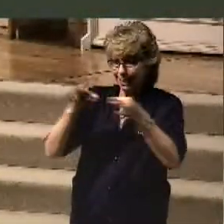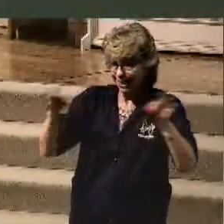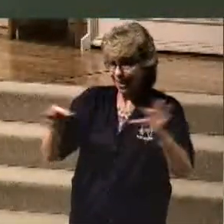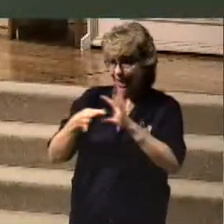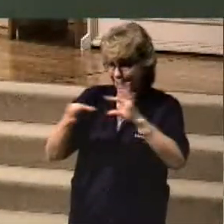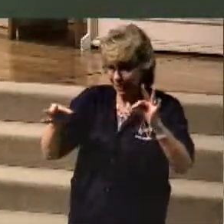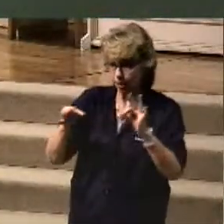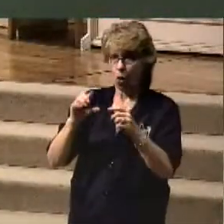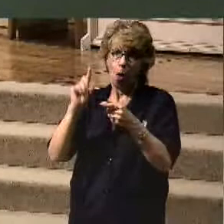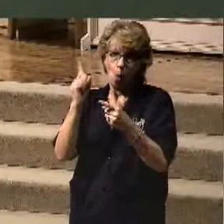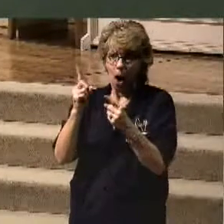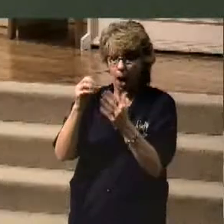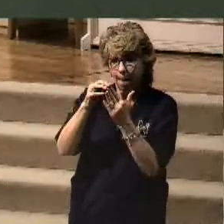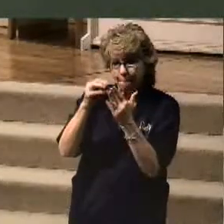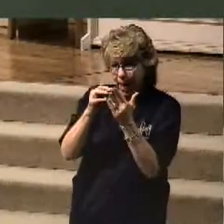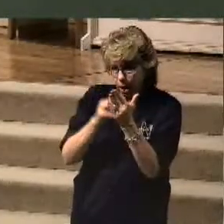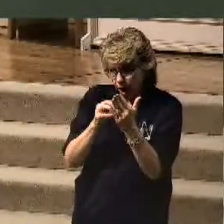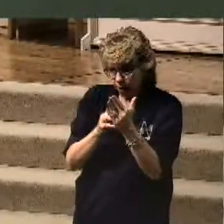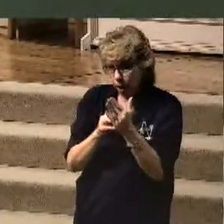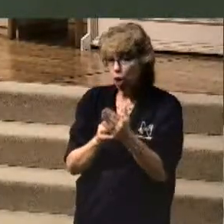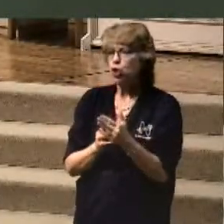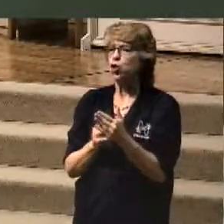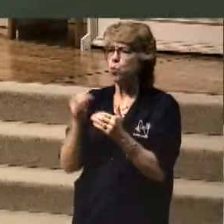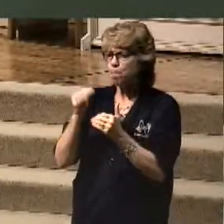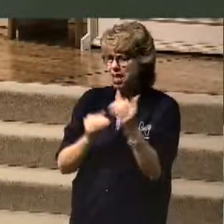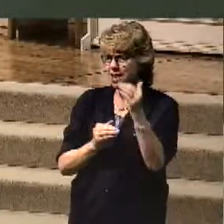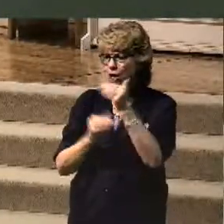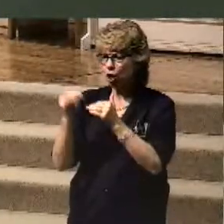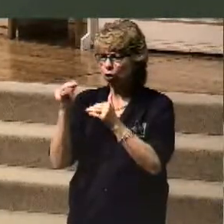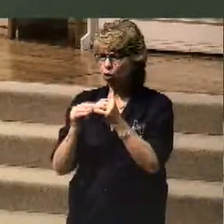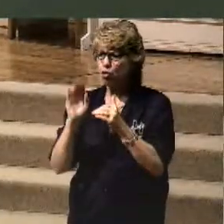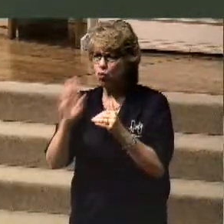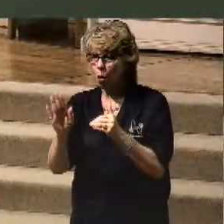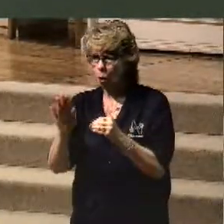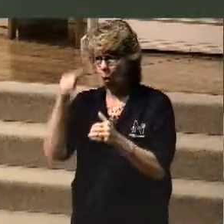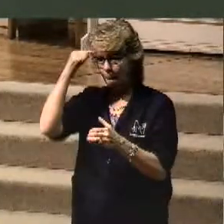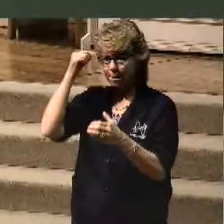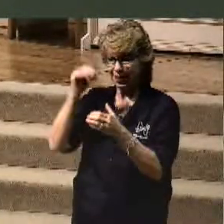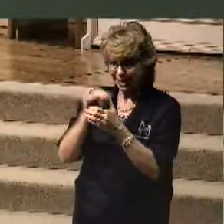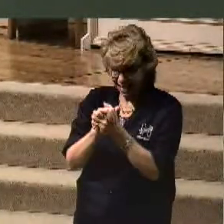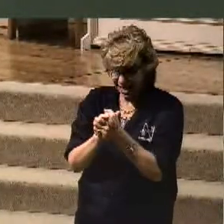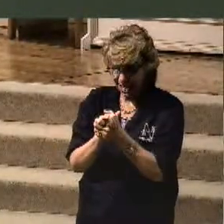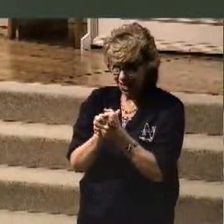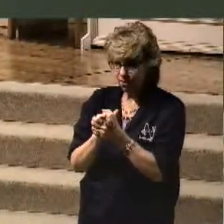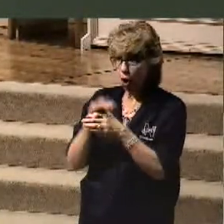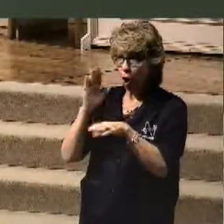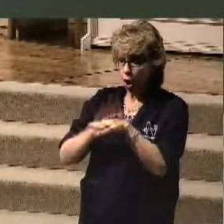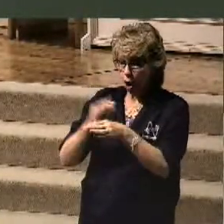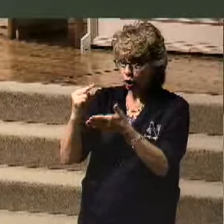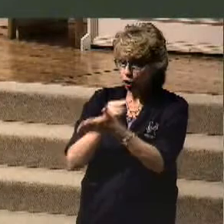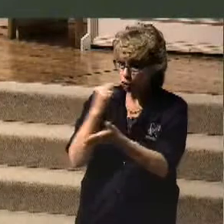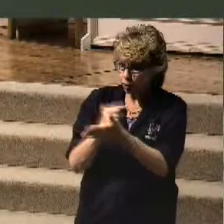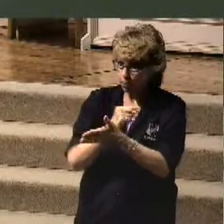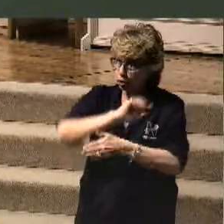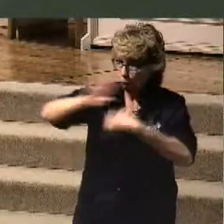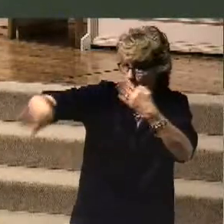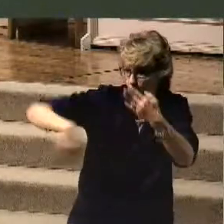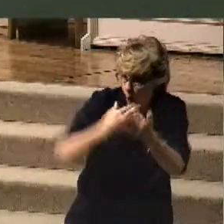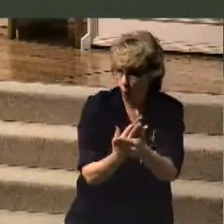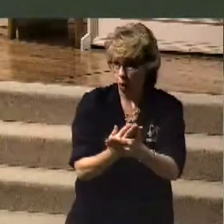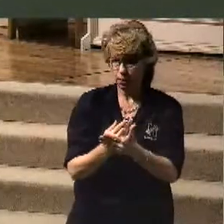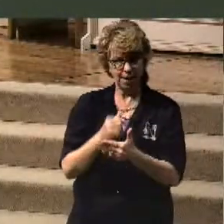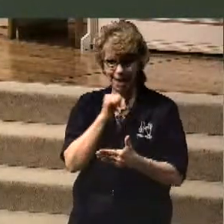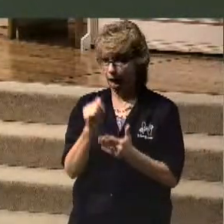scripture building principles and comparing scripture with scripture. The Bible goes on to say, "For